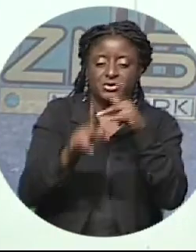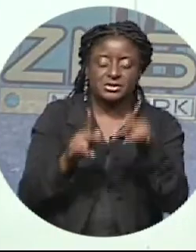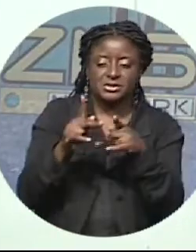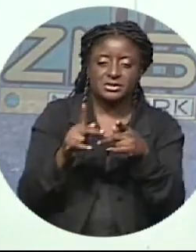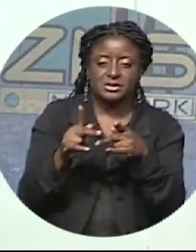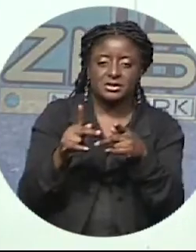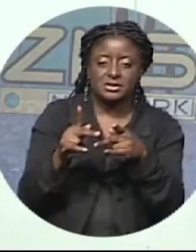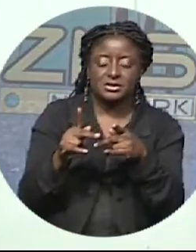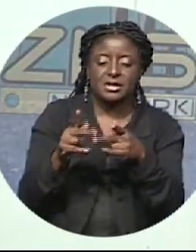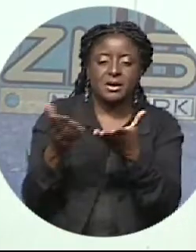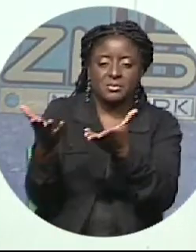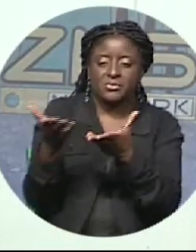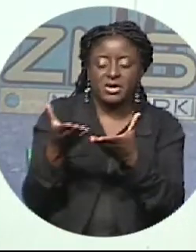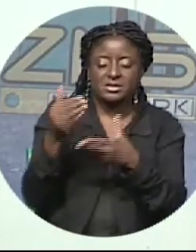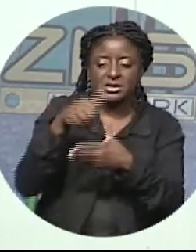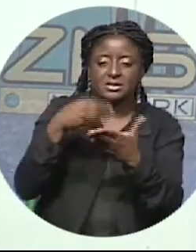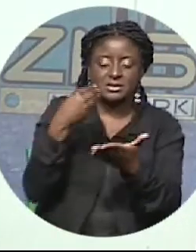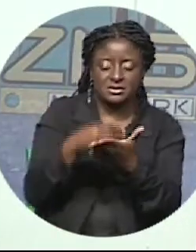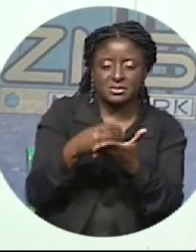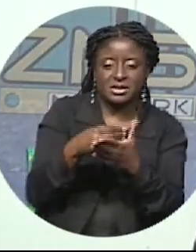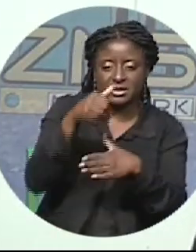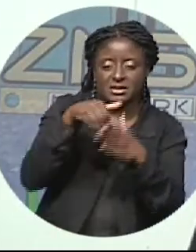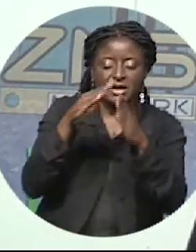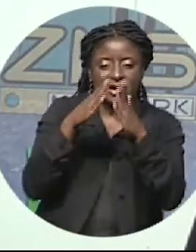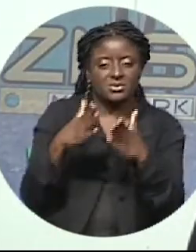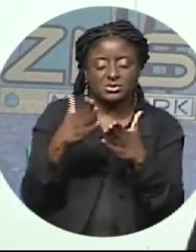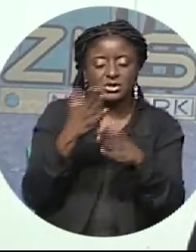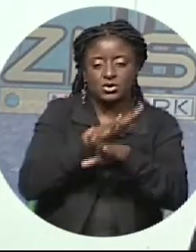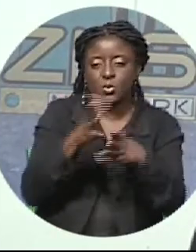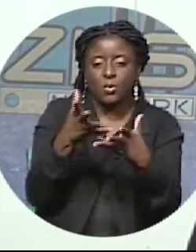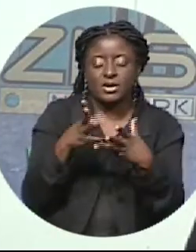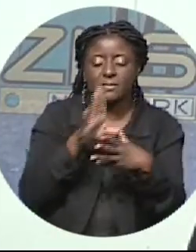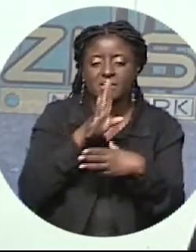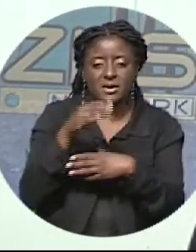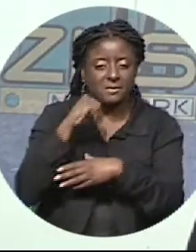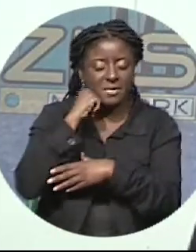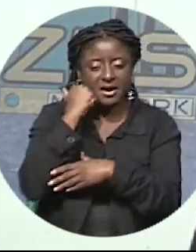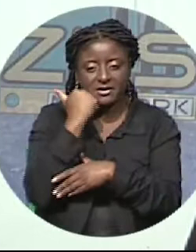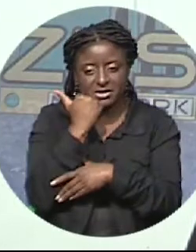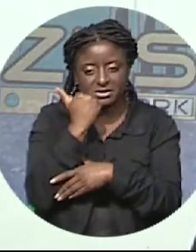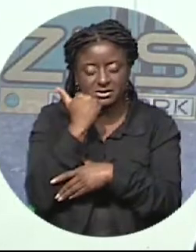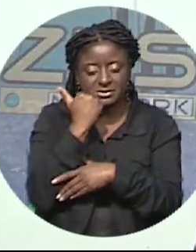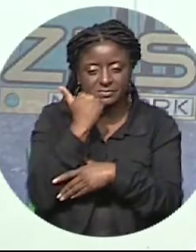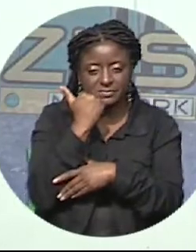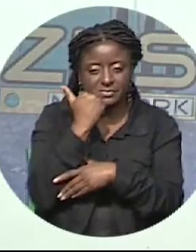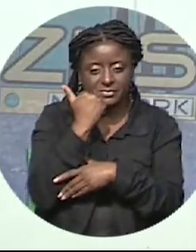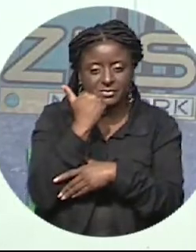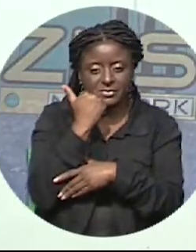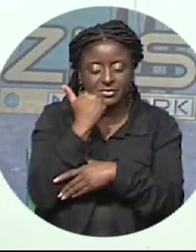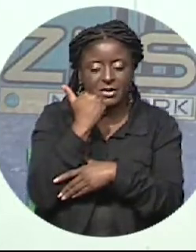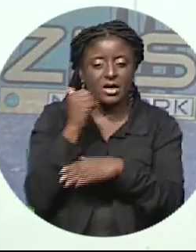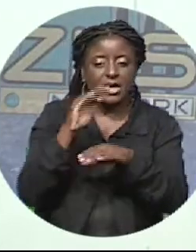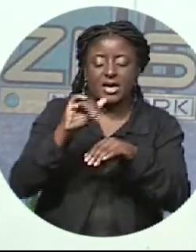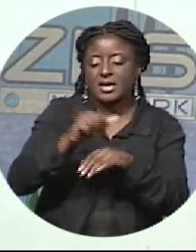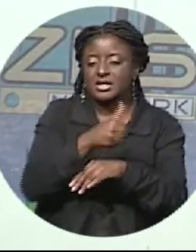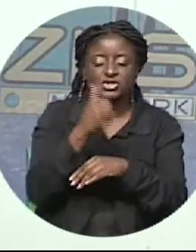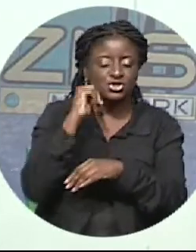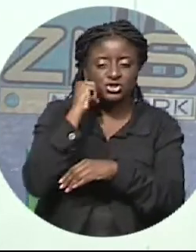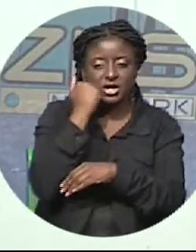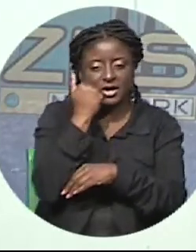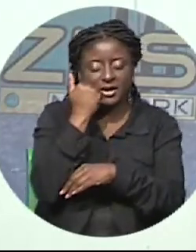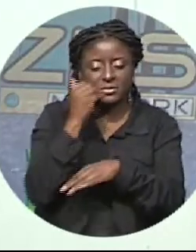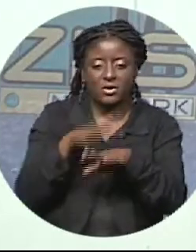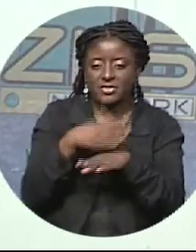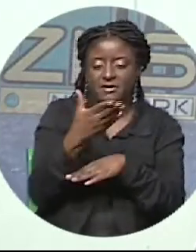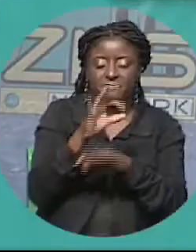bothered with the embarrassment of any sort of tale coming out on their family, any shame, anything like that, and